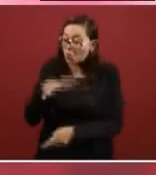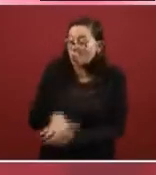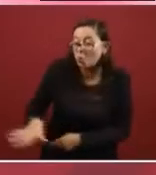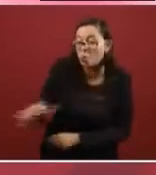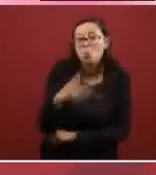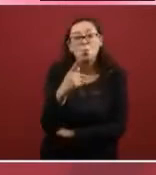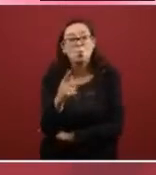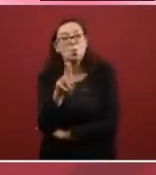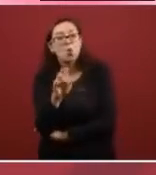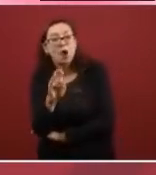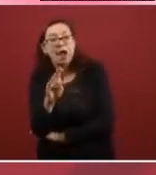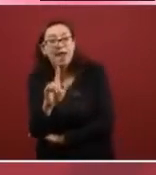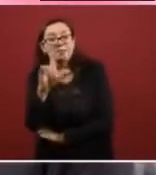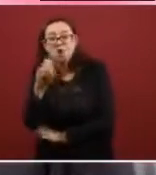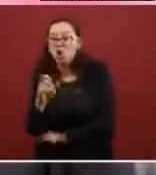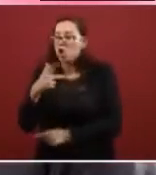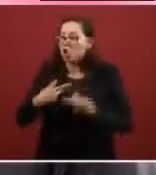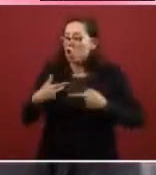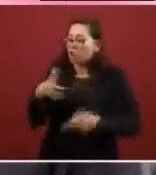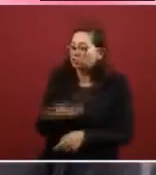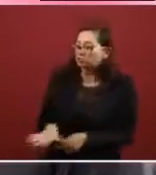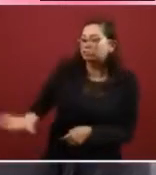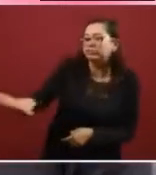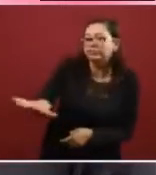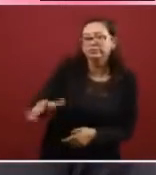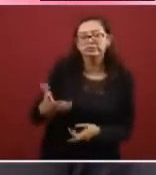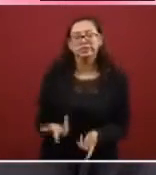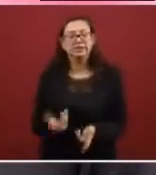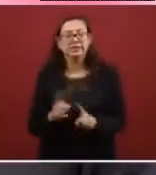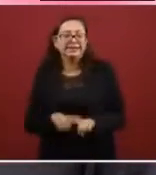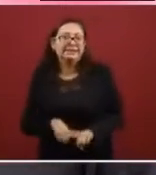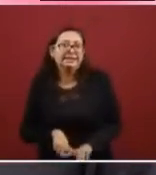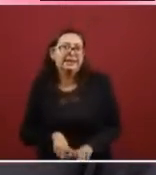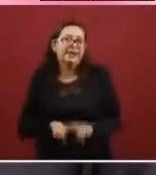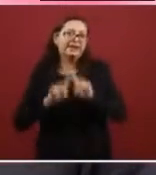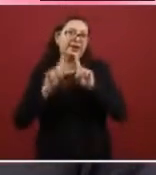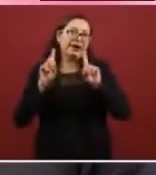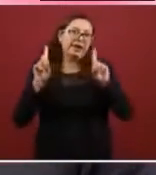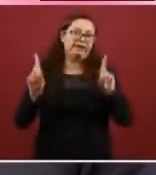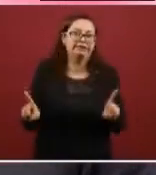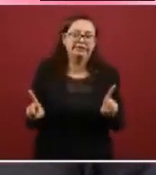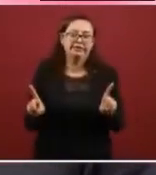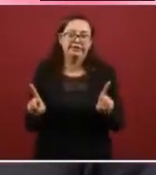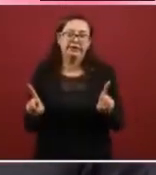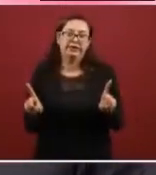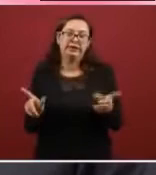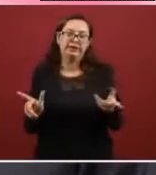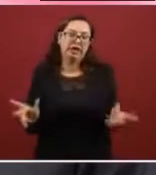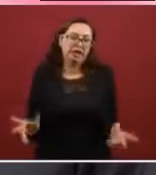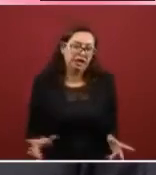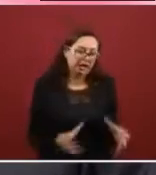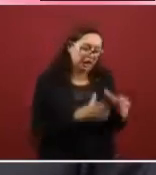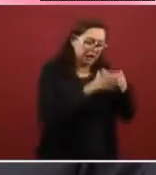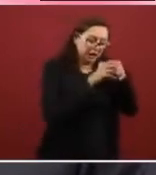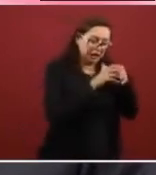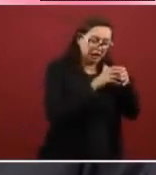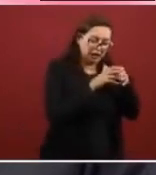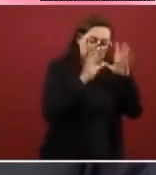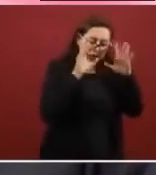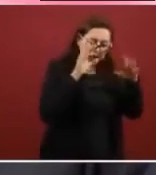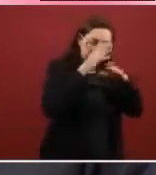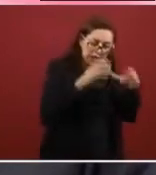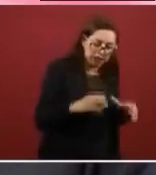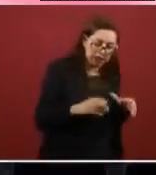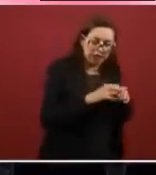la conservadurismo, and conservatism lo absorbió como muchas used to absorb it like a lot of